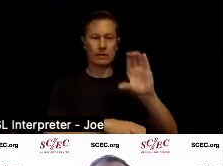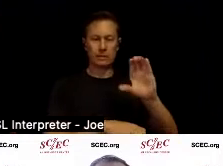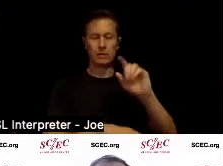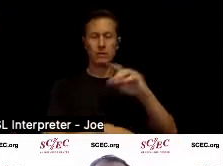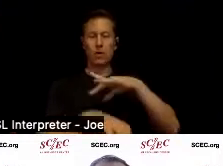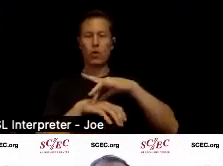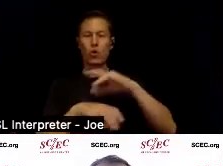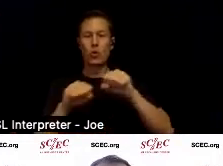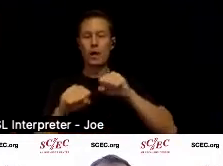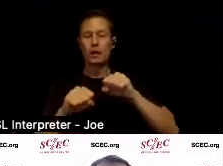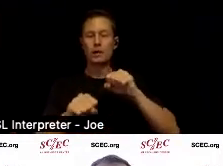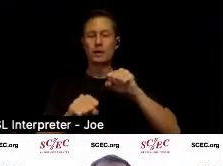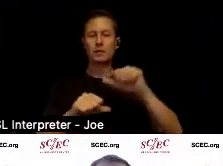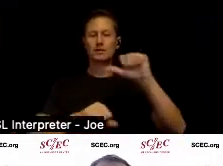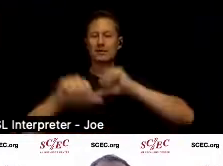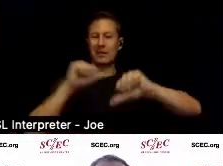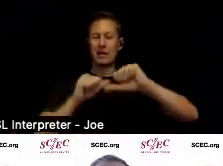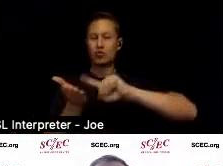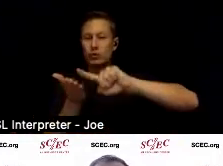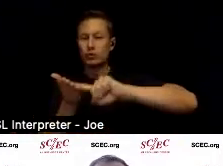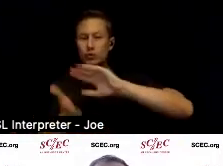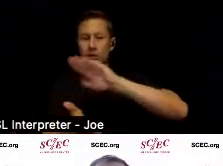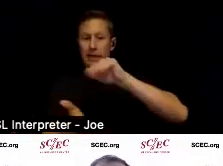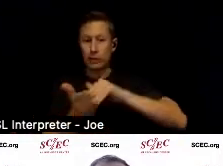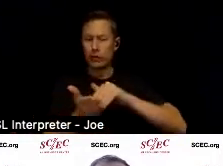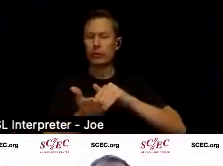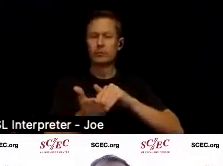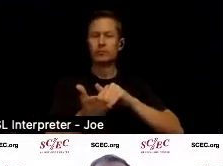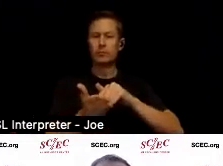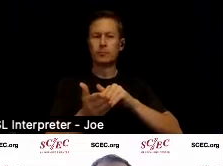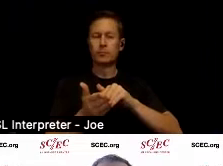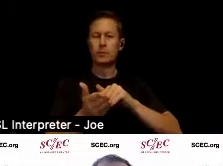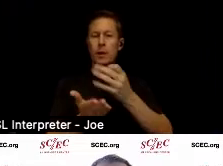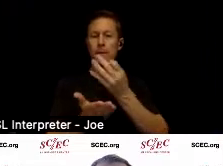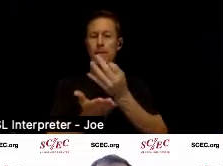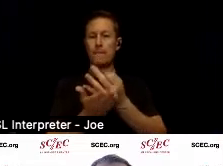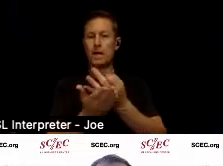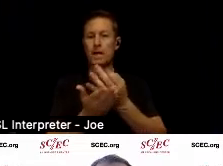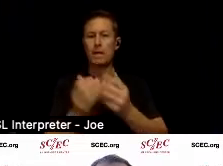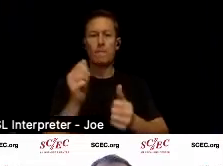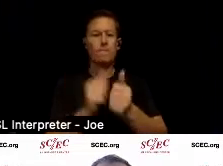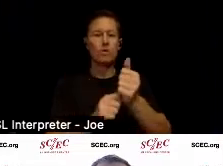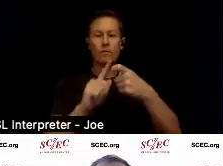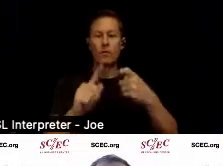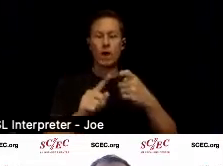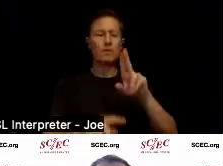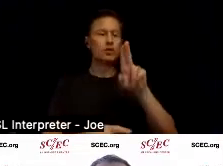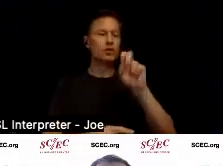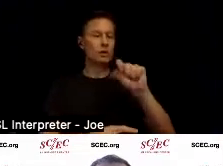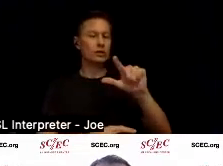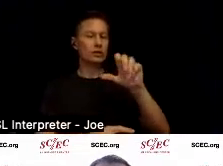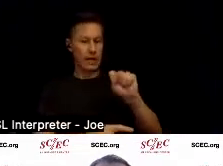research center with funding mostly from the National Science Foundation and the US Geological Survey. And